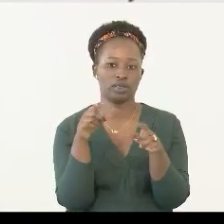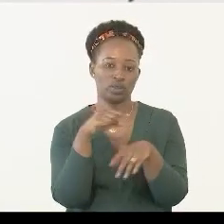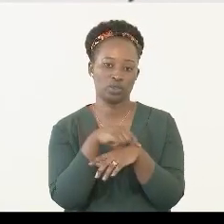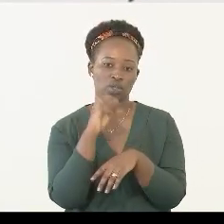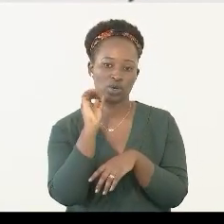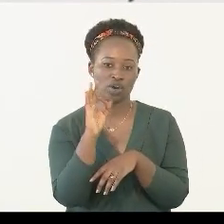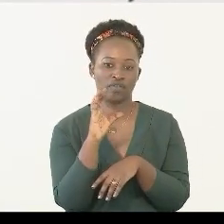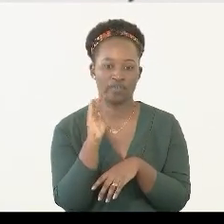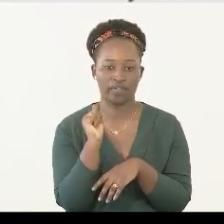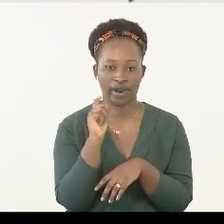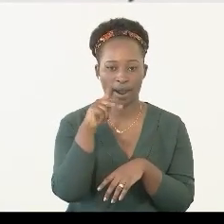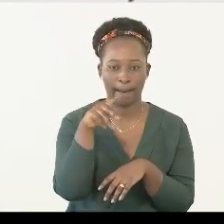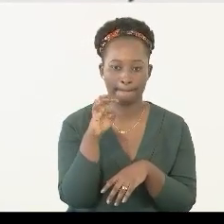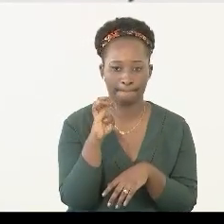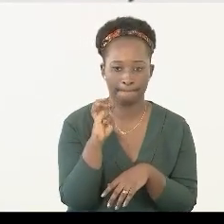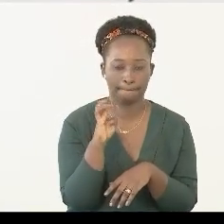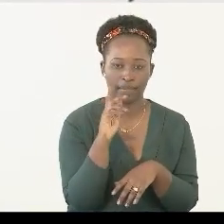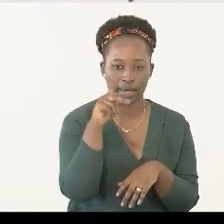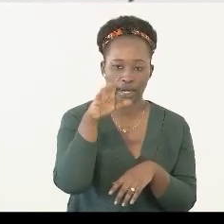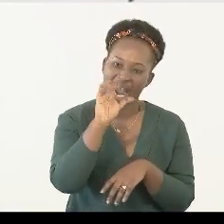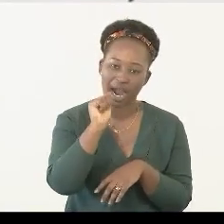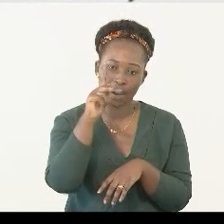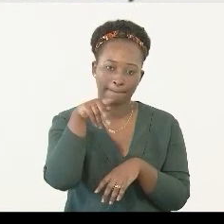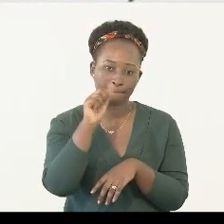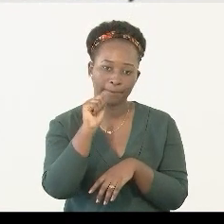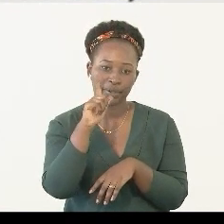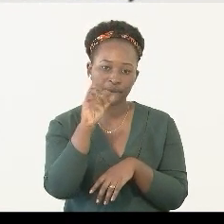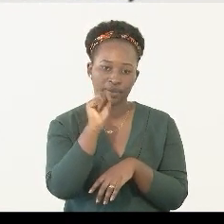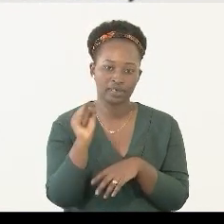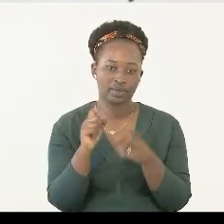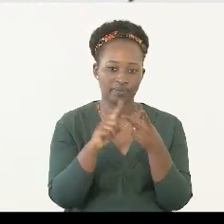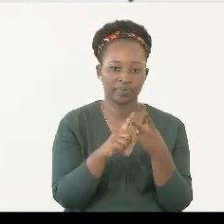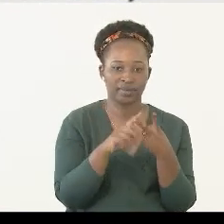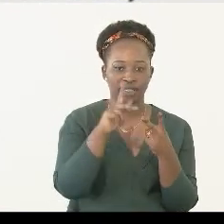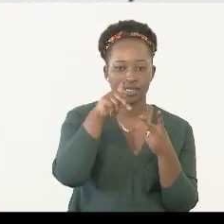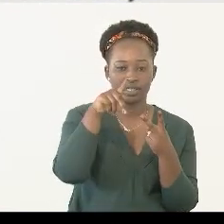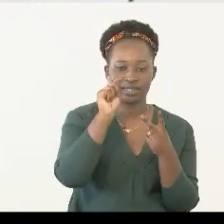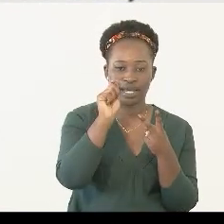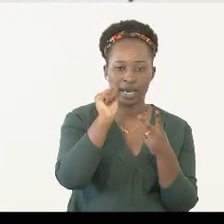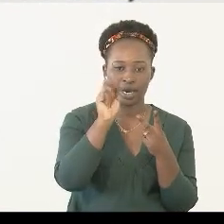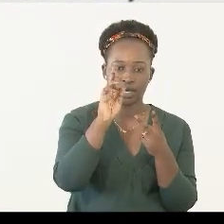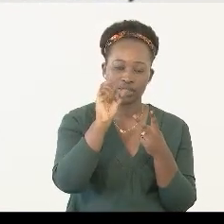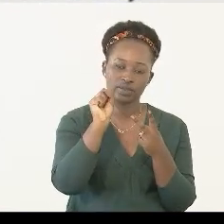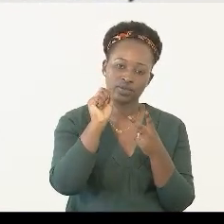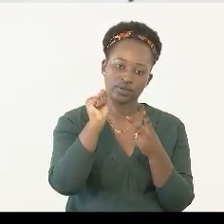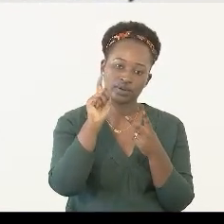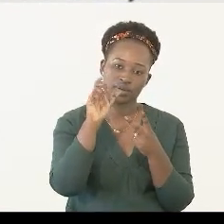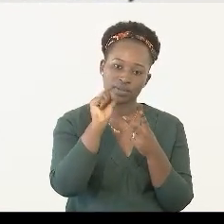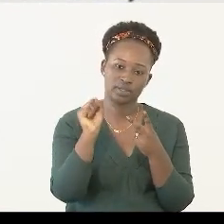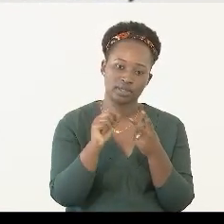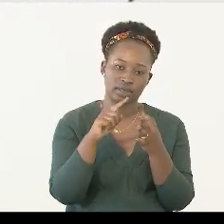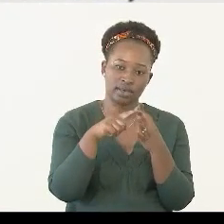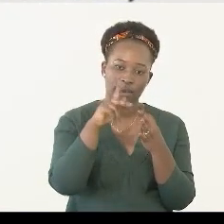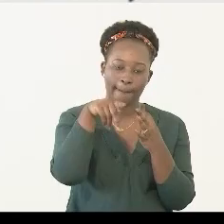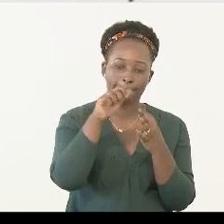carpals, tarsals, and patella. Patella, we can also call it kneecap. Then we have what we call flat